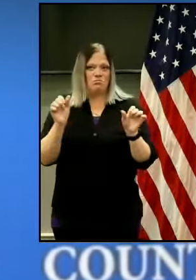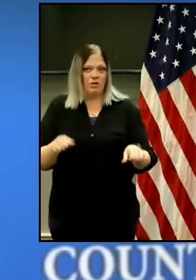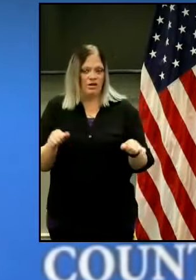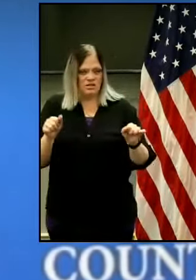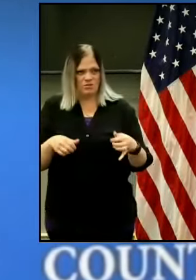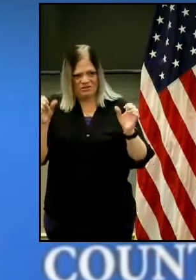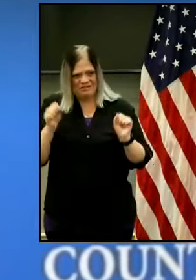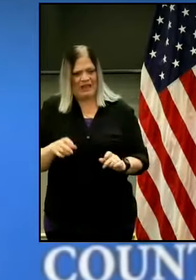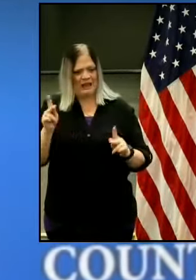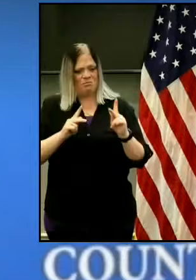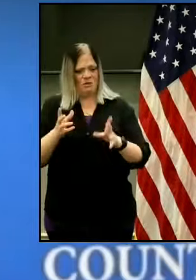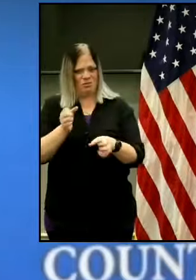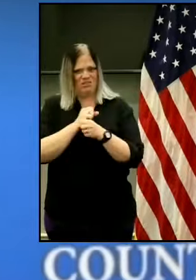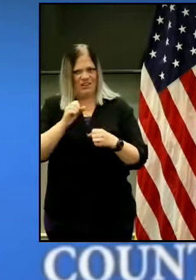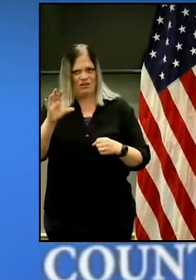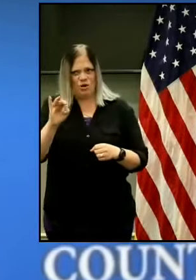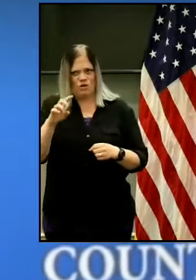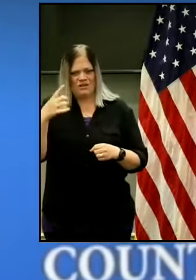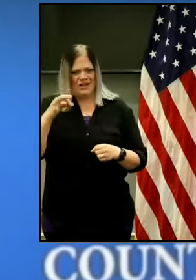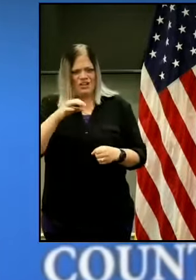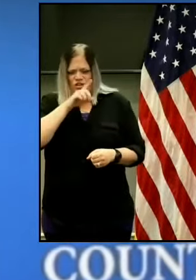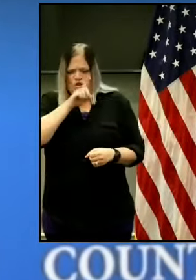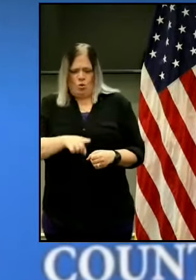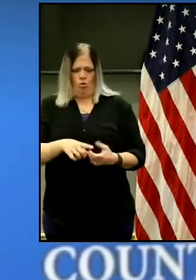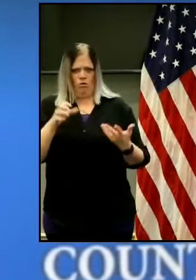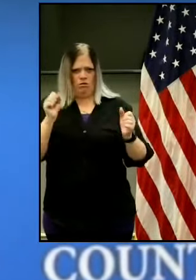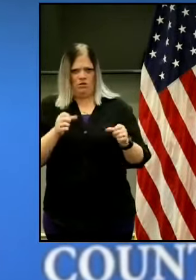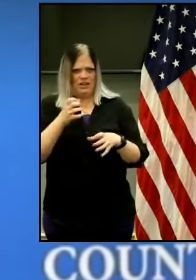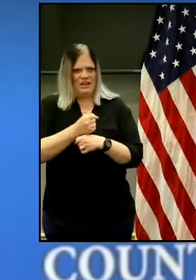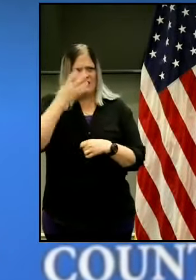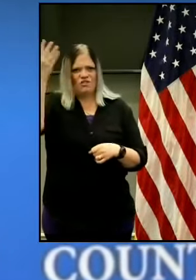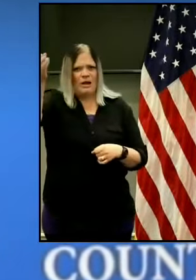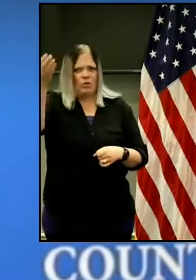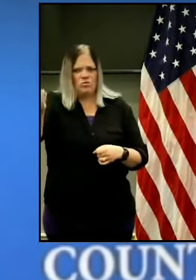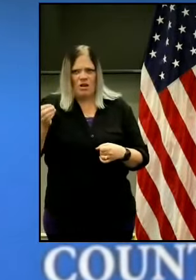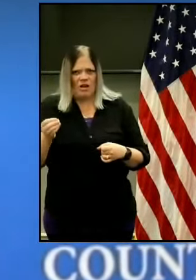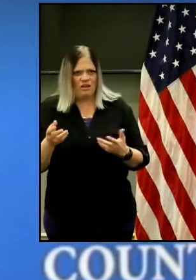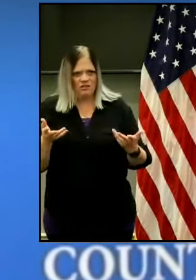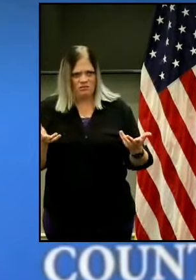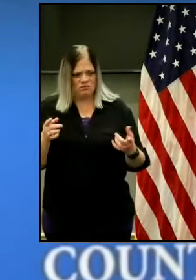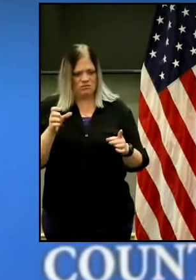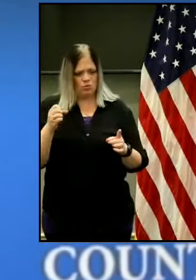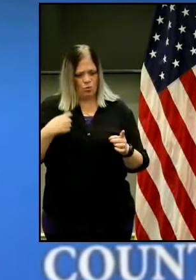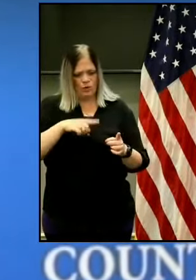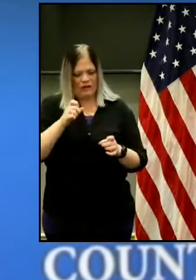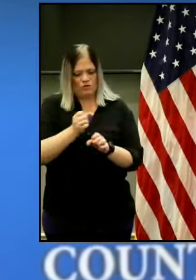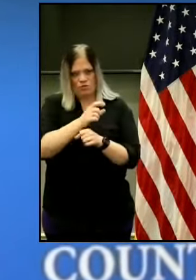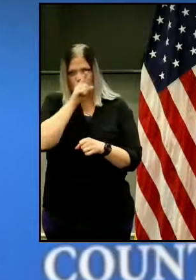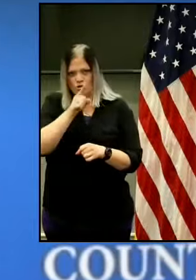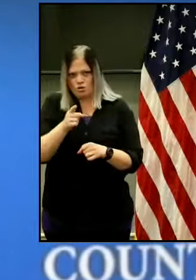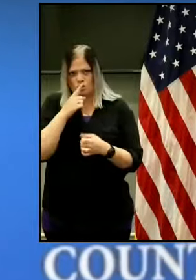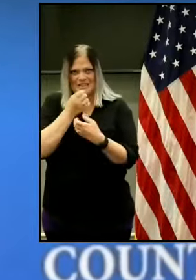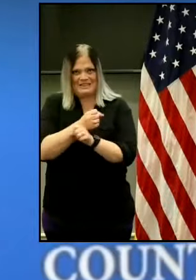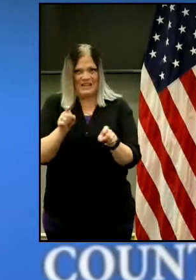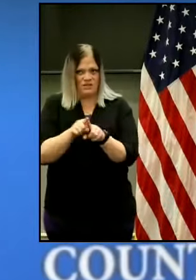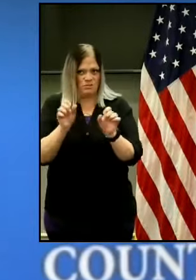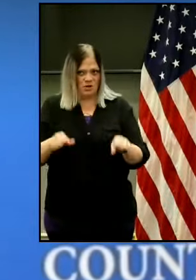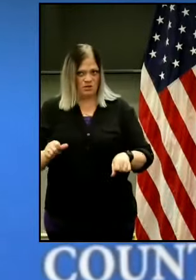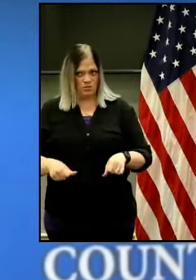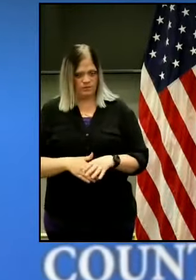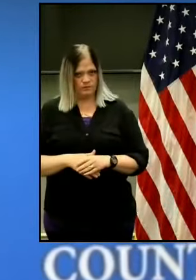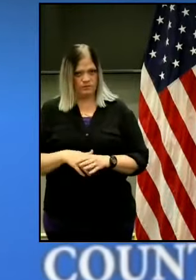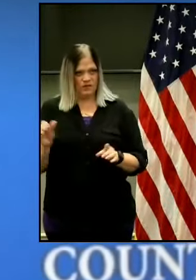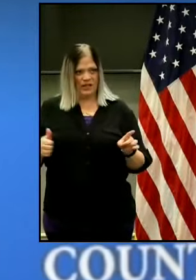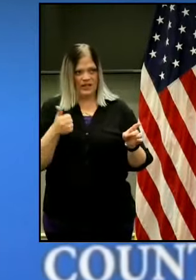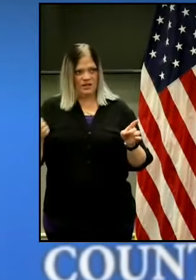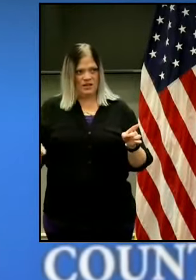Can individuals catch COVID-19? Sure, because they could catch it from outside in the public. So we have to ensure that we make them as safe as possible. Any